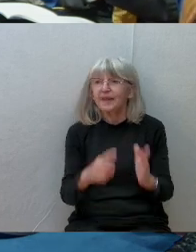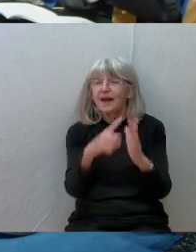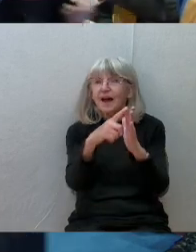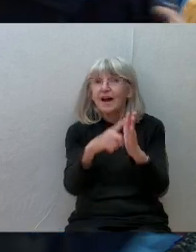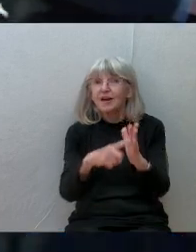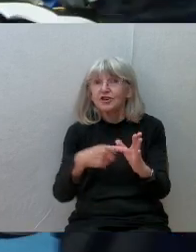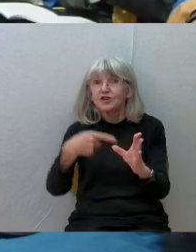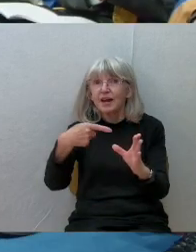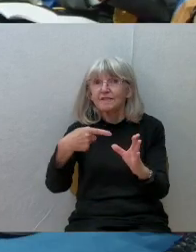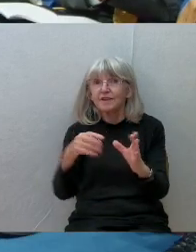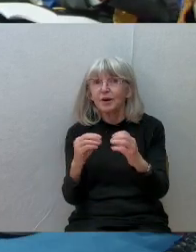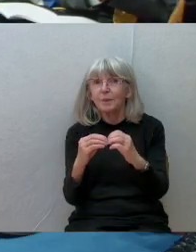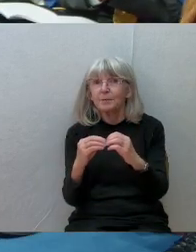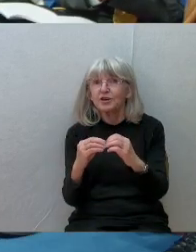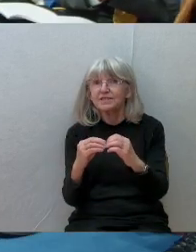Jennifer Burton.